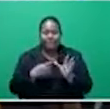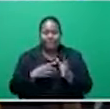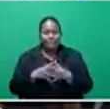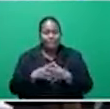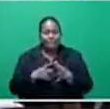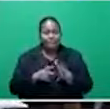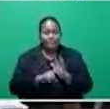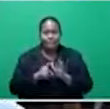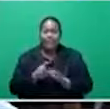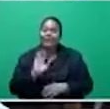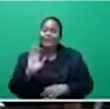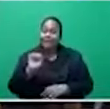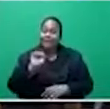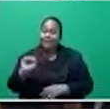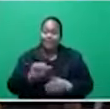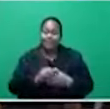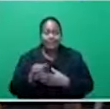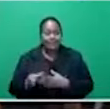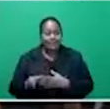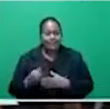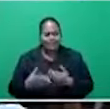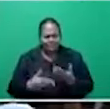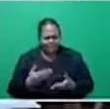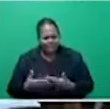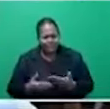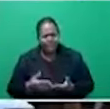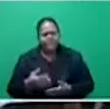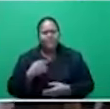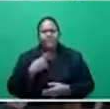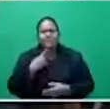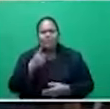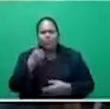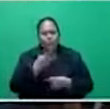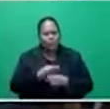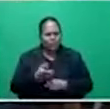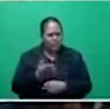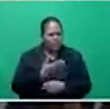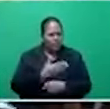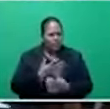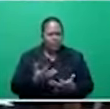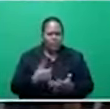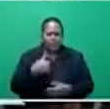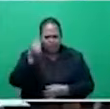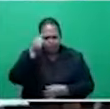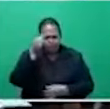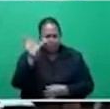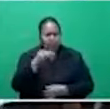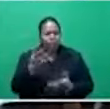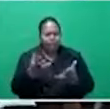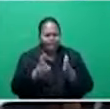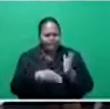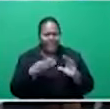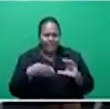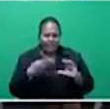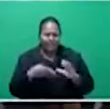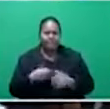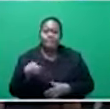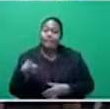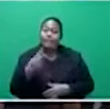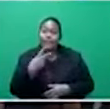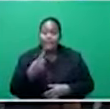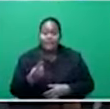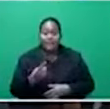Gavoka, did make a statement about a week ago saying, and I only know from the media, that they said, if there